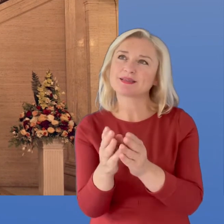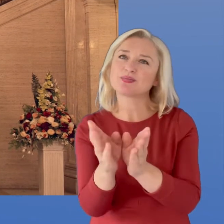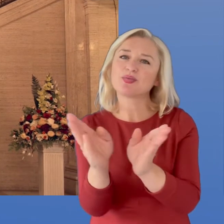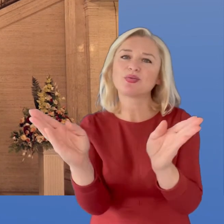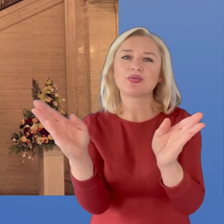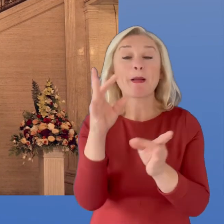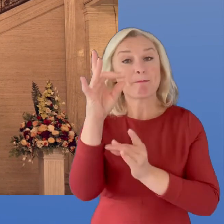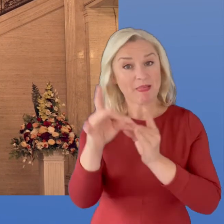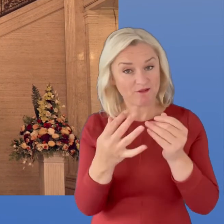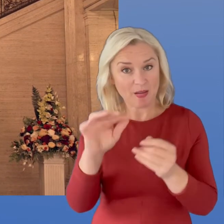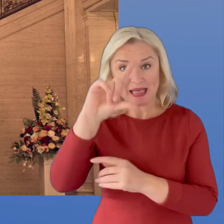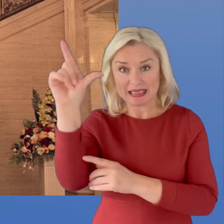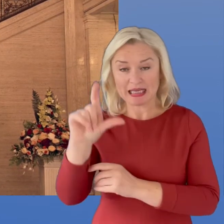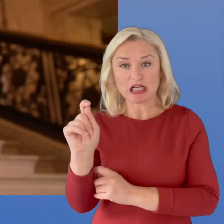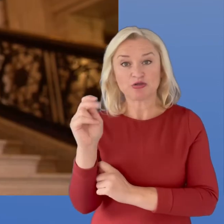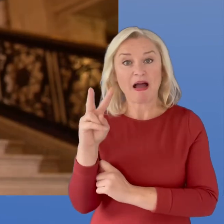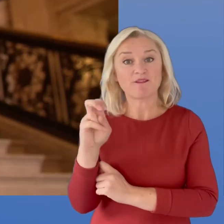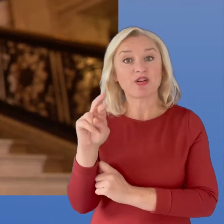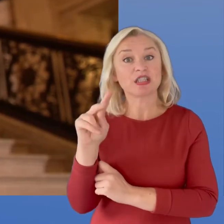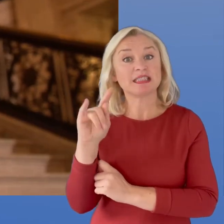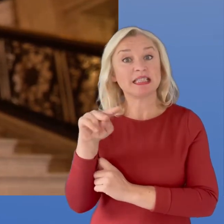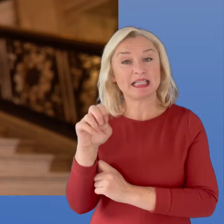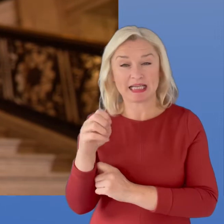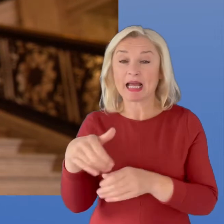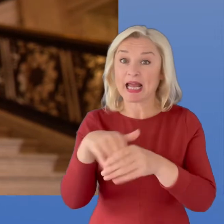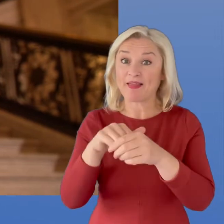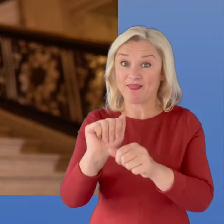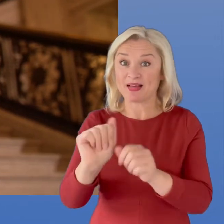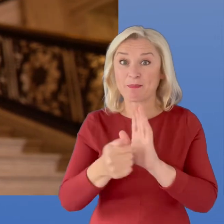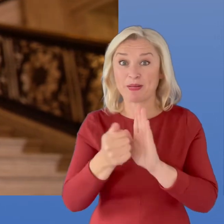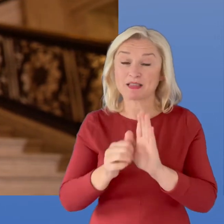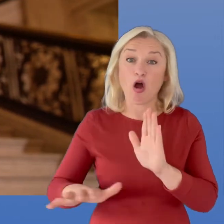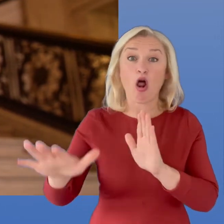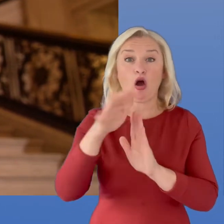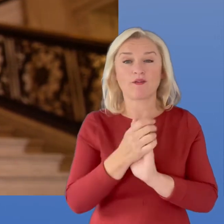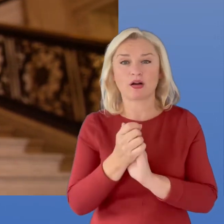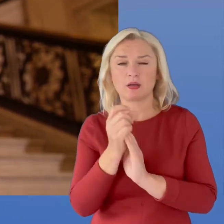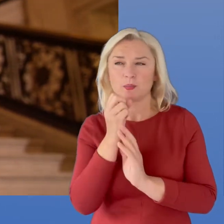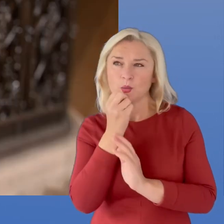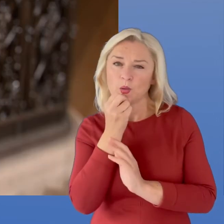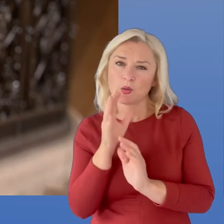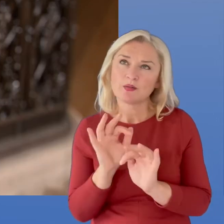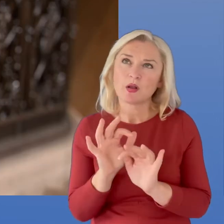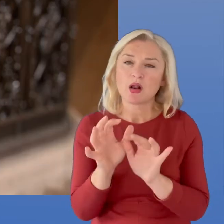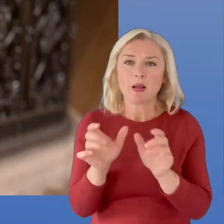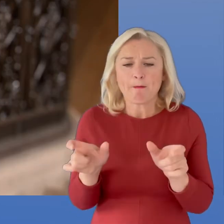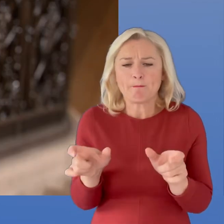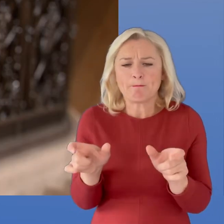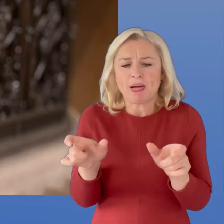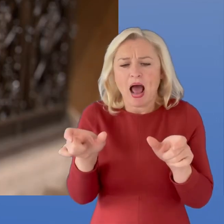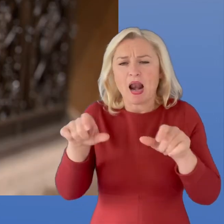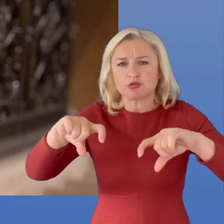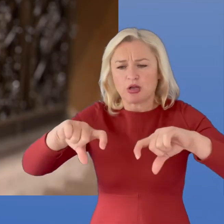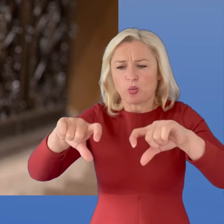is the grand staircase, which is again made from the same Italian travertine showcased throughout most of the building. The eye-catching